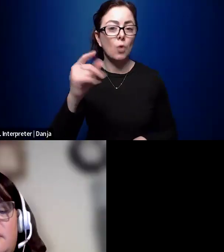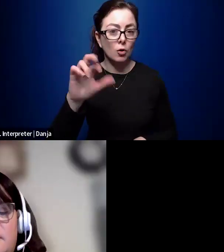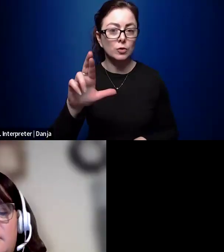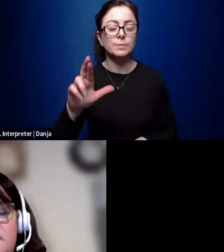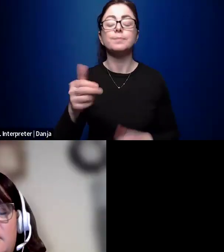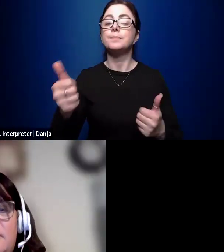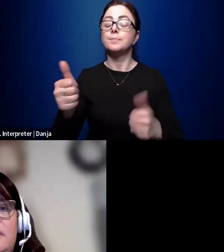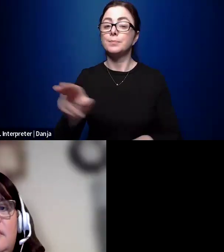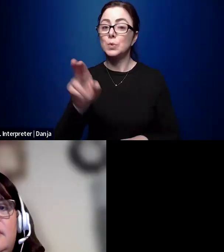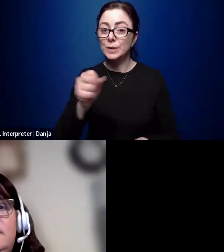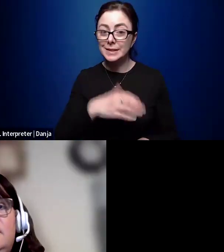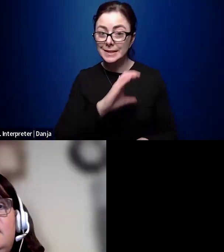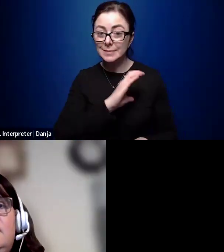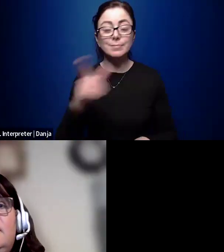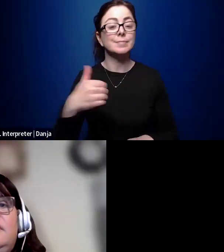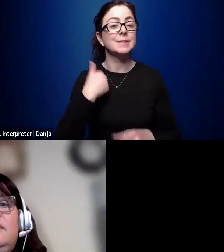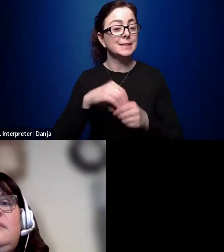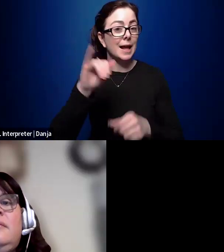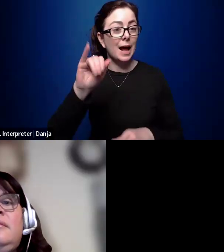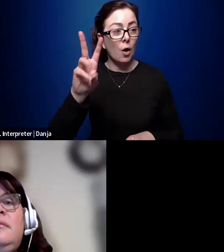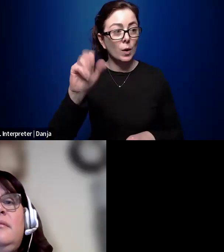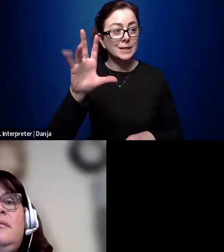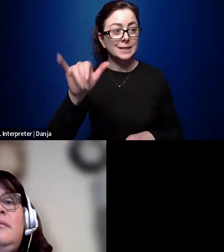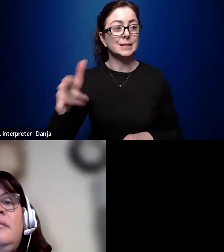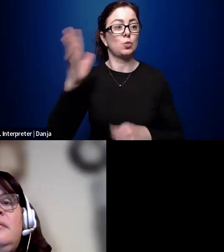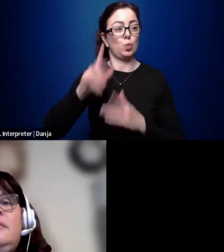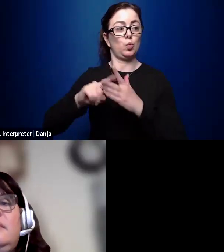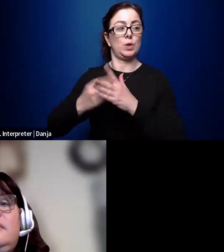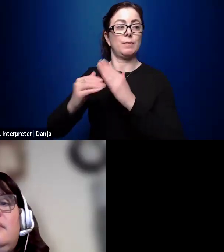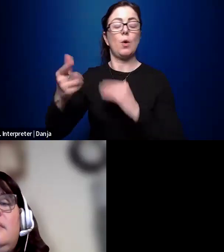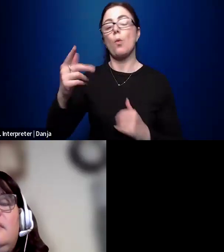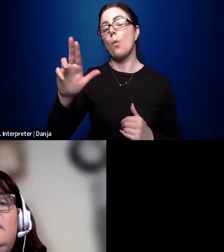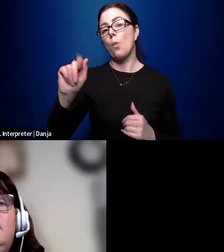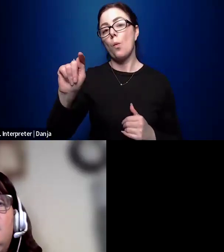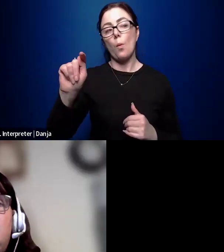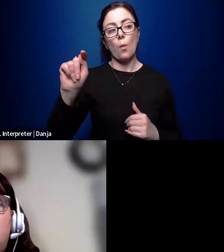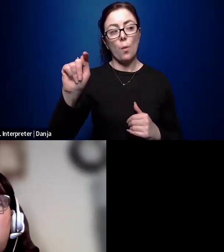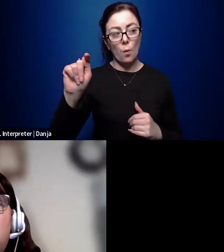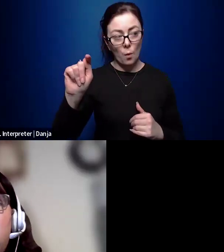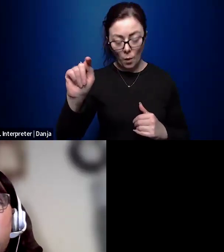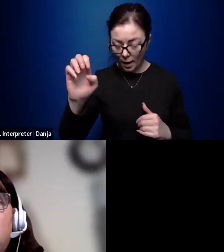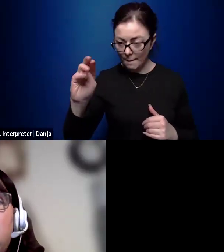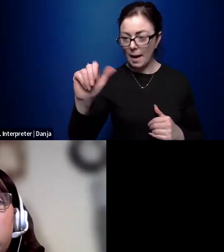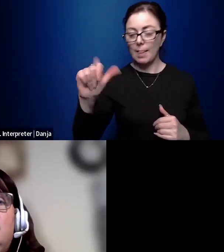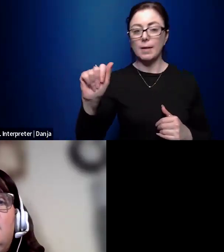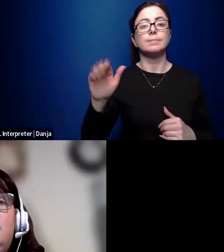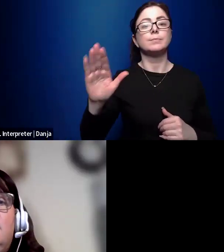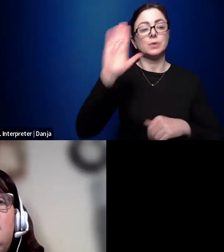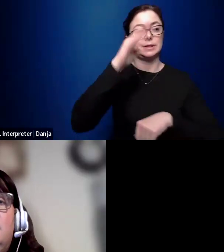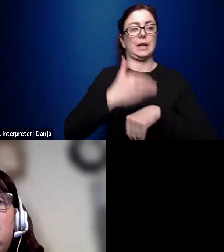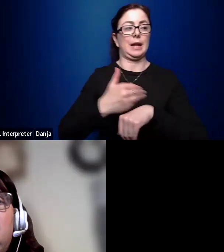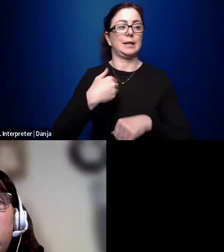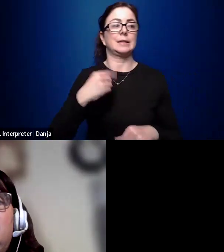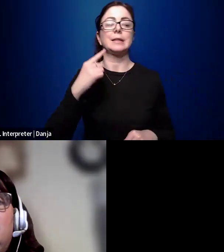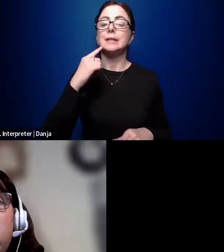she now lives in the Iowa City area. Her son has severe nonverbal autism. Let's hear